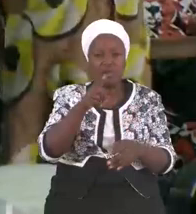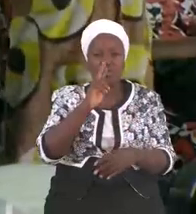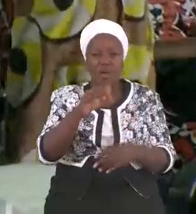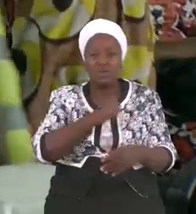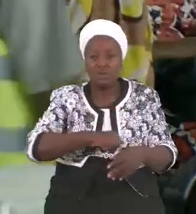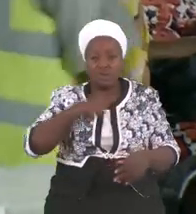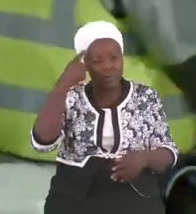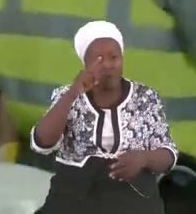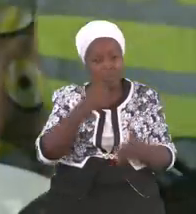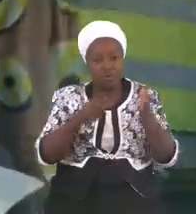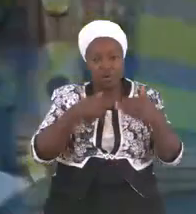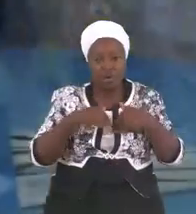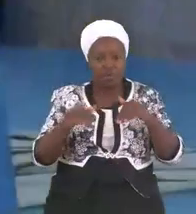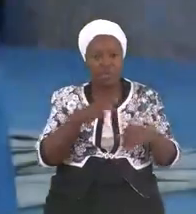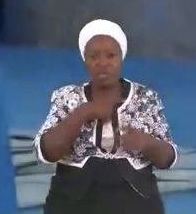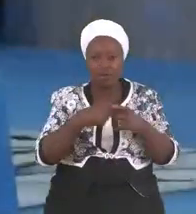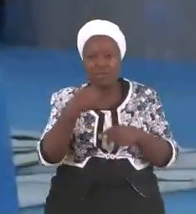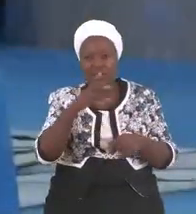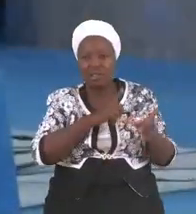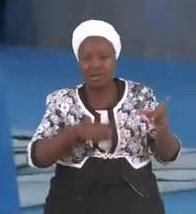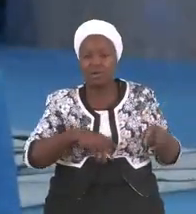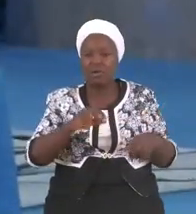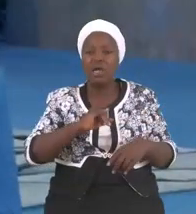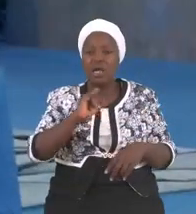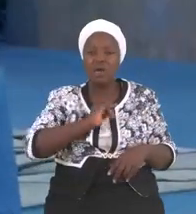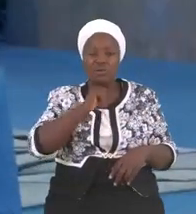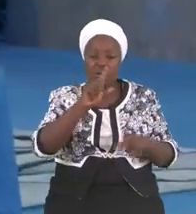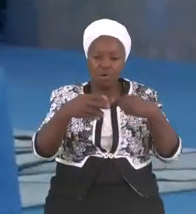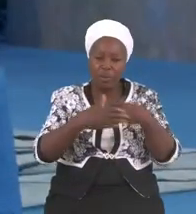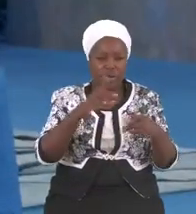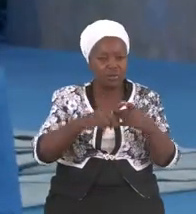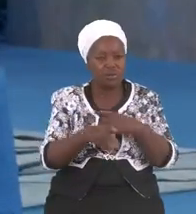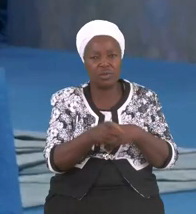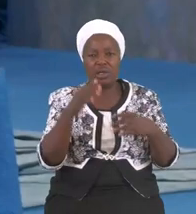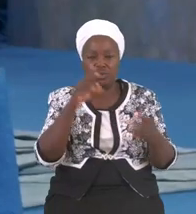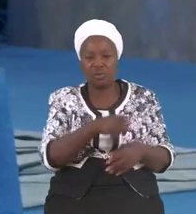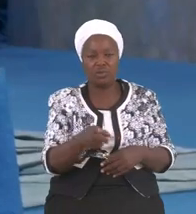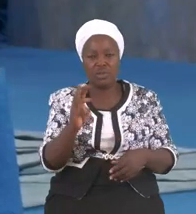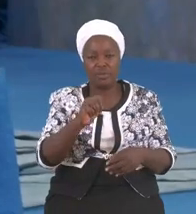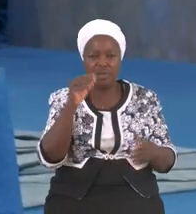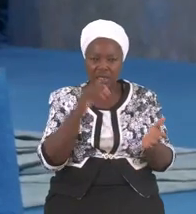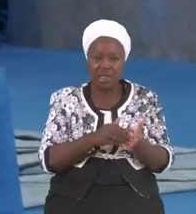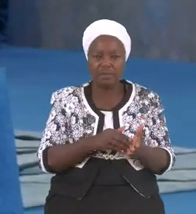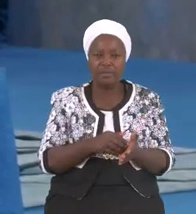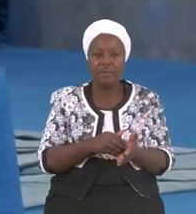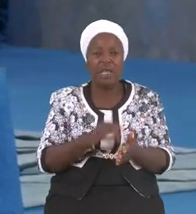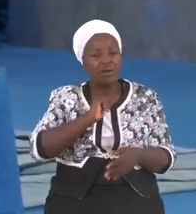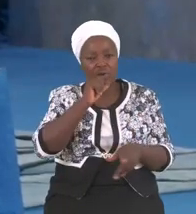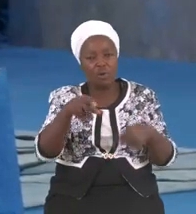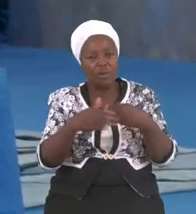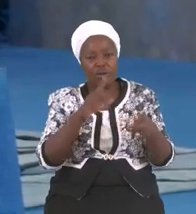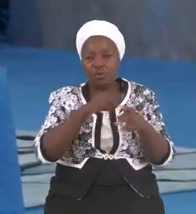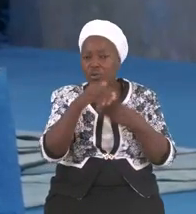I no more go back to them. I want your salvation now. your being sorry makes you